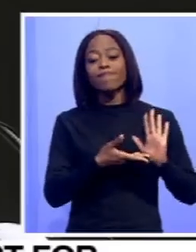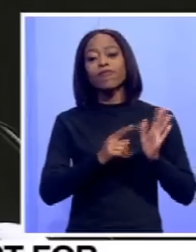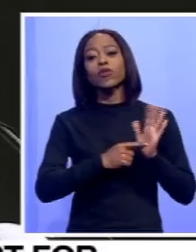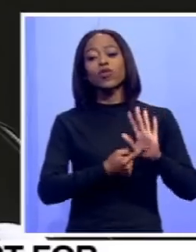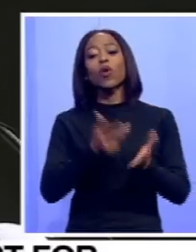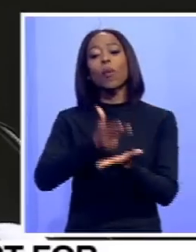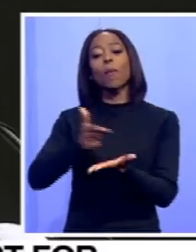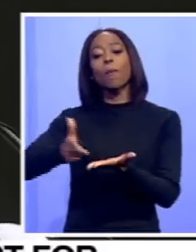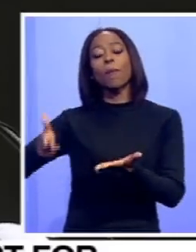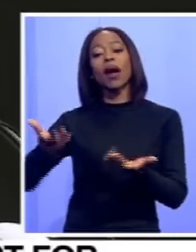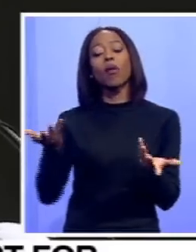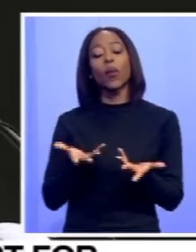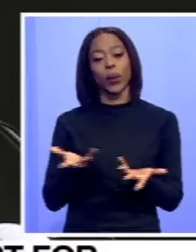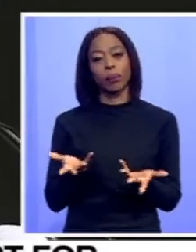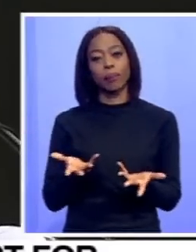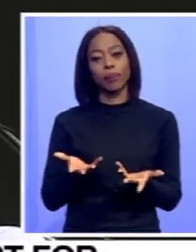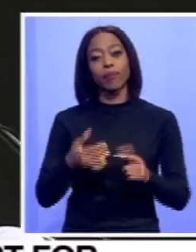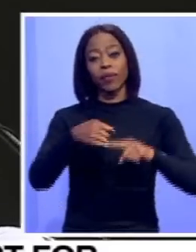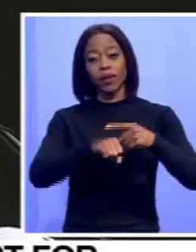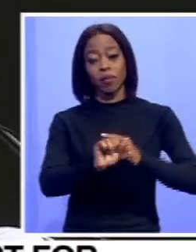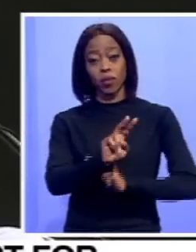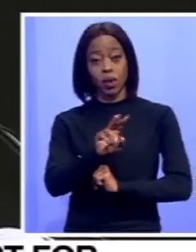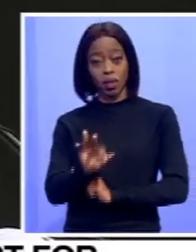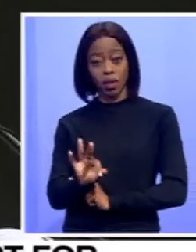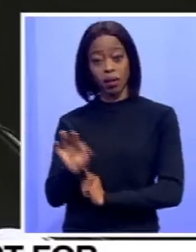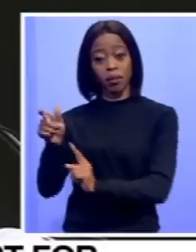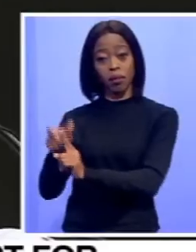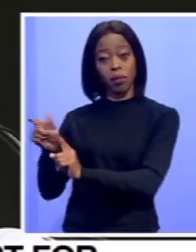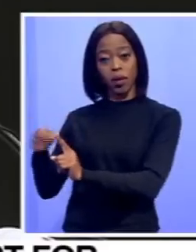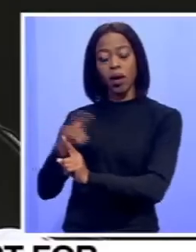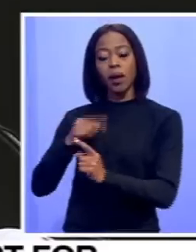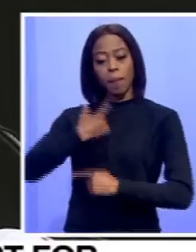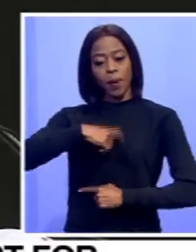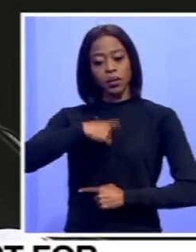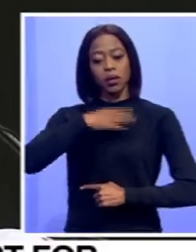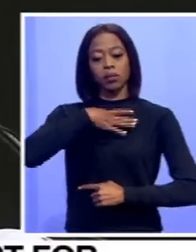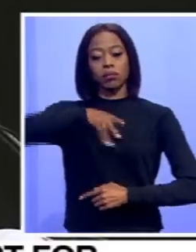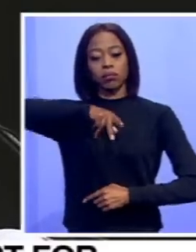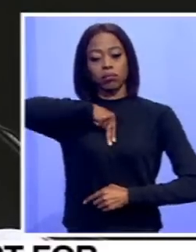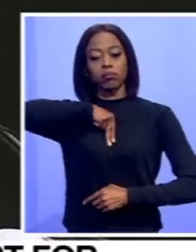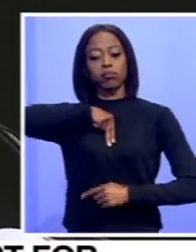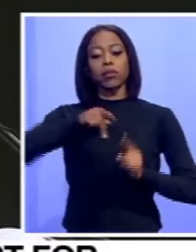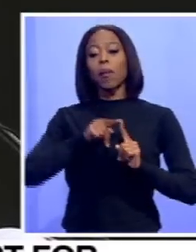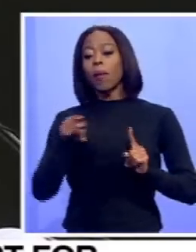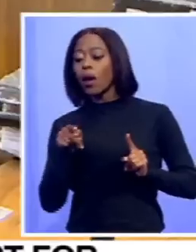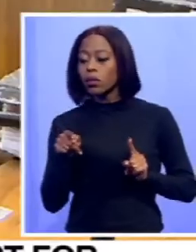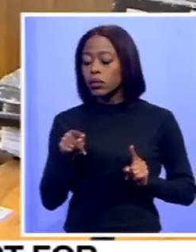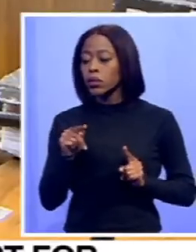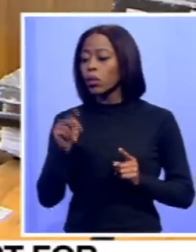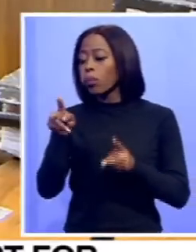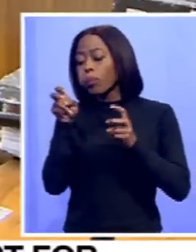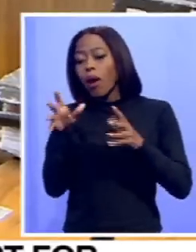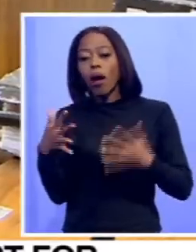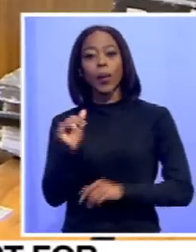parking was in the VOC. Sub 23. The accused had personal permits around their necks, but he had not seen a visible permit on the